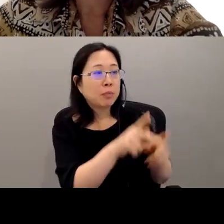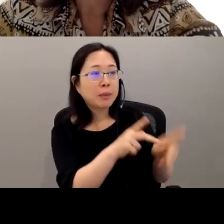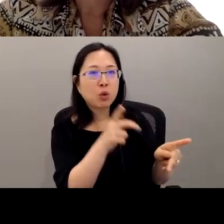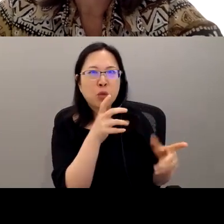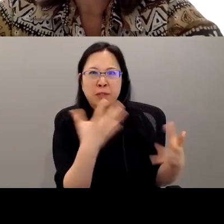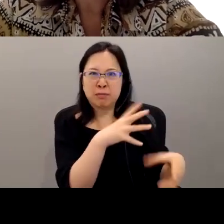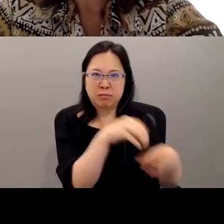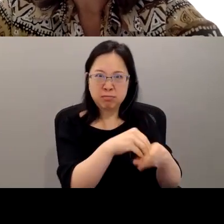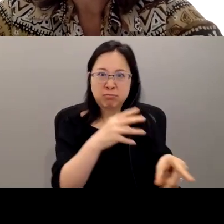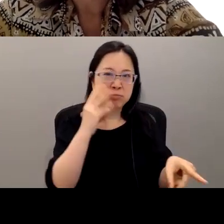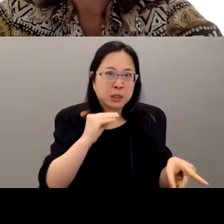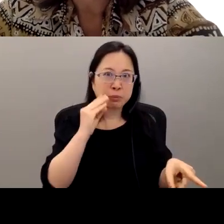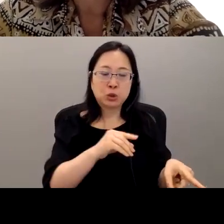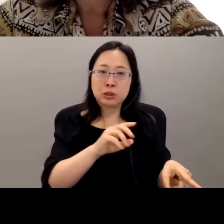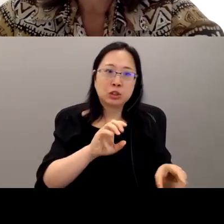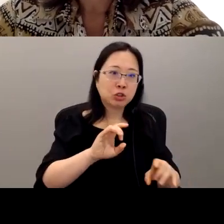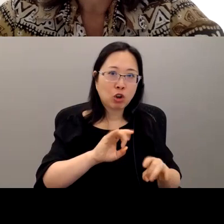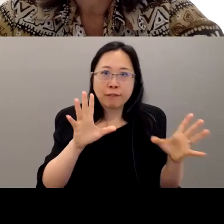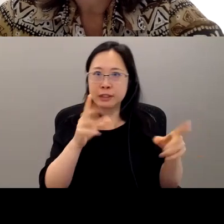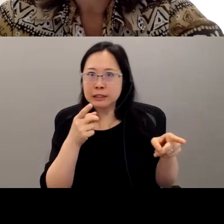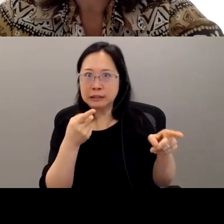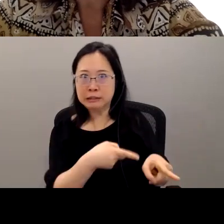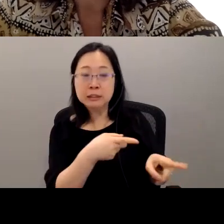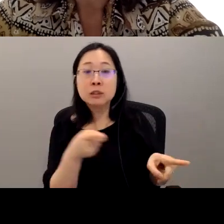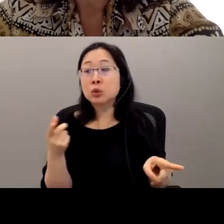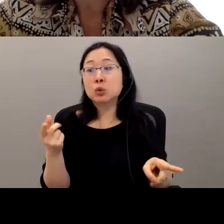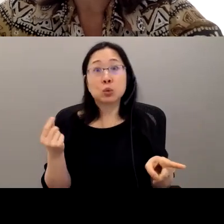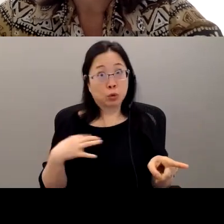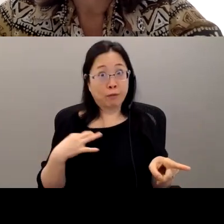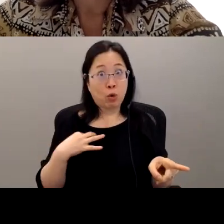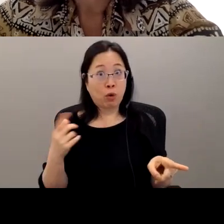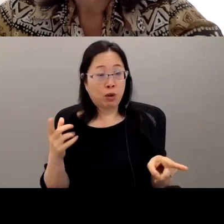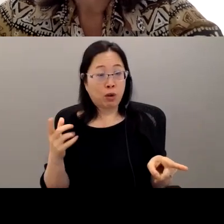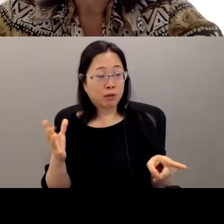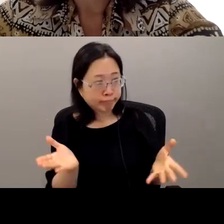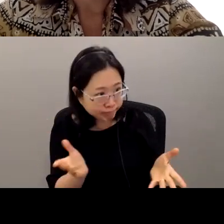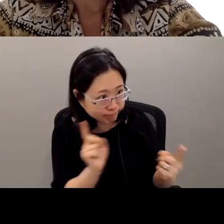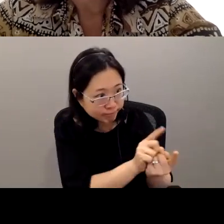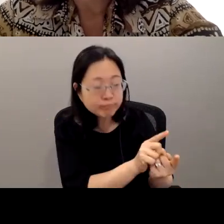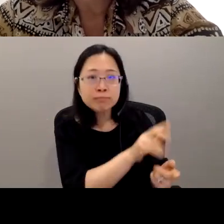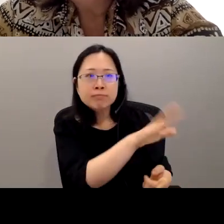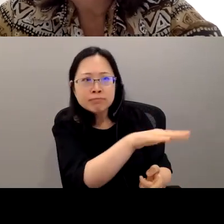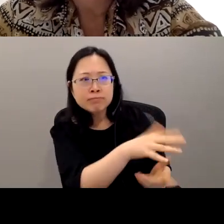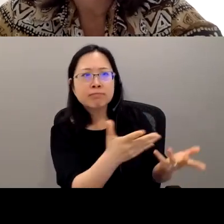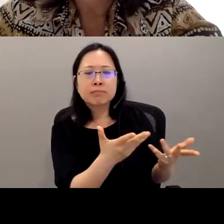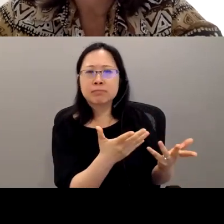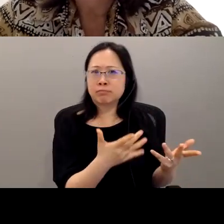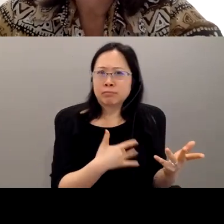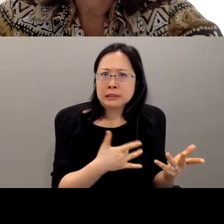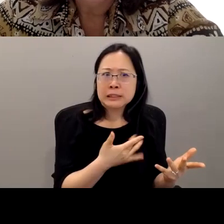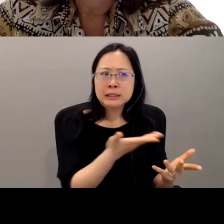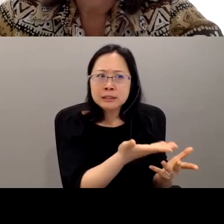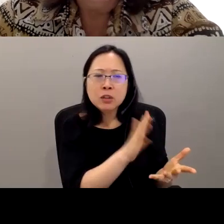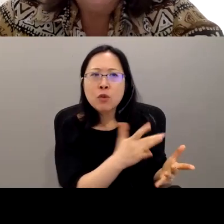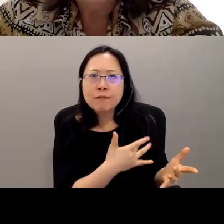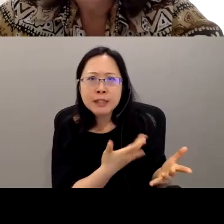and assist them in helping them to identify what they are feeling, what